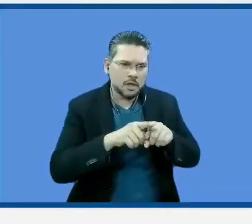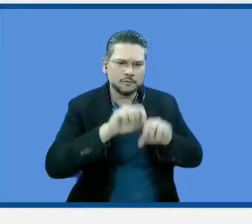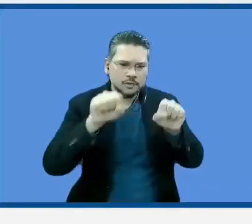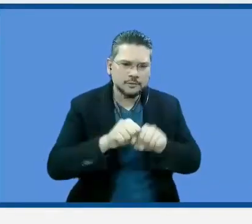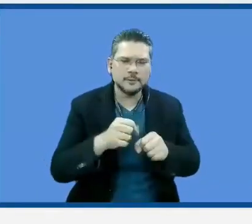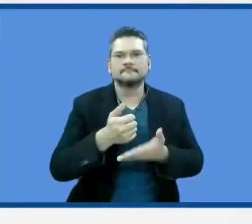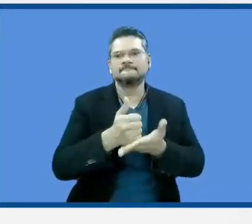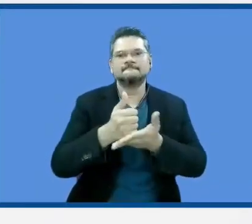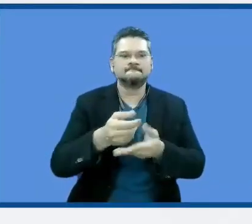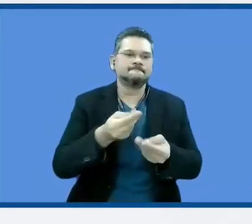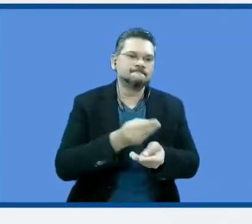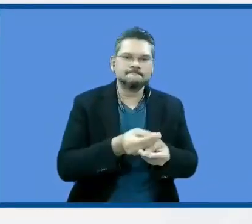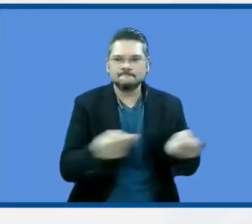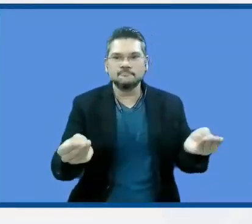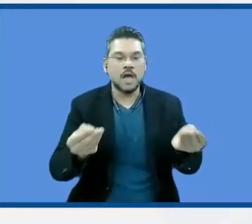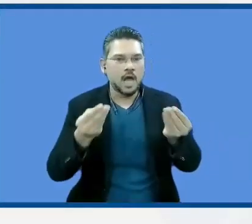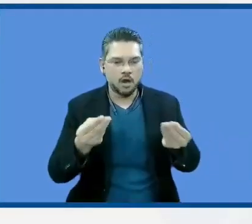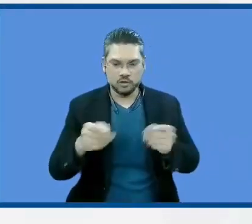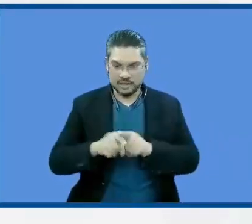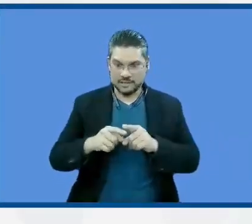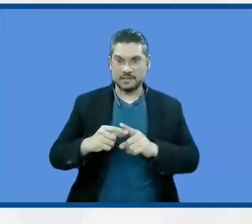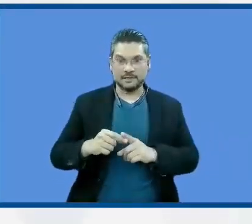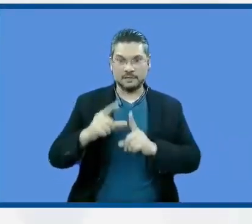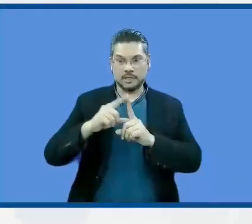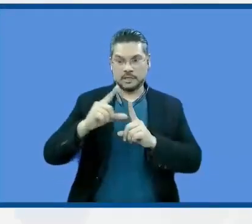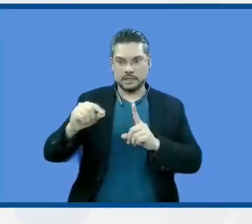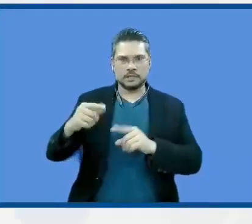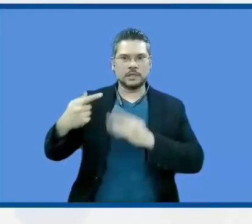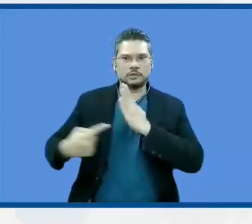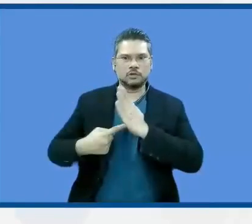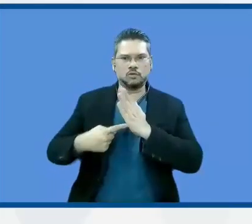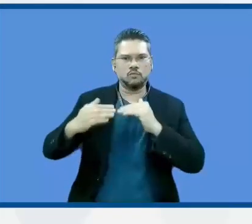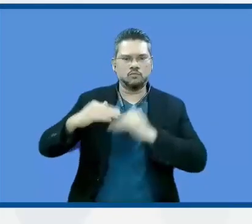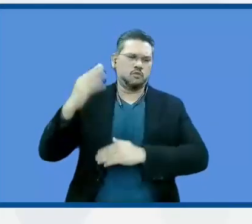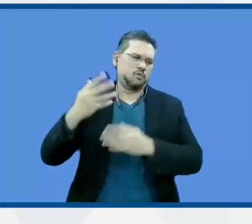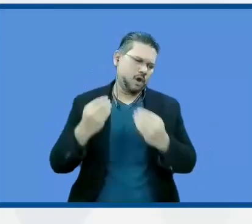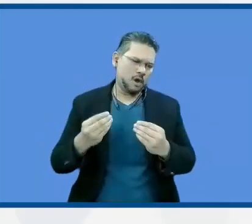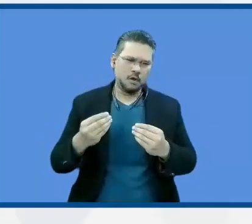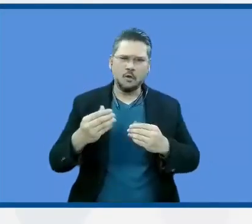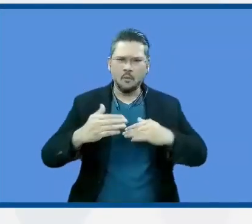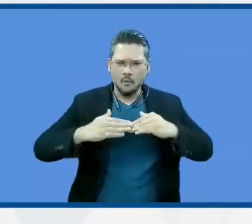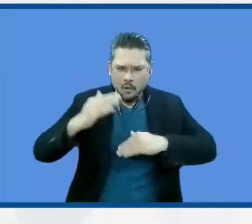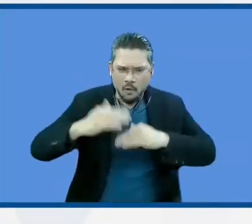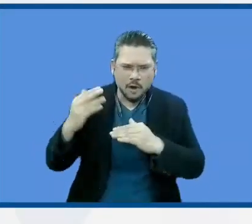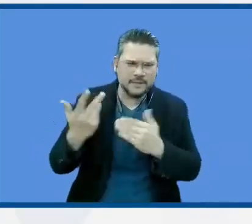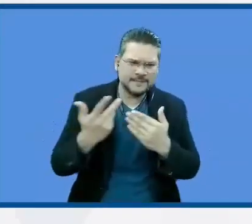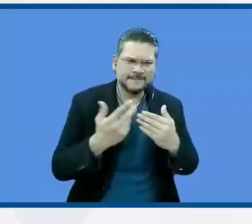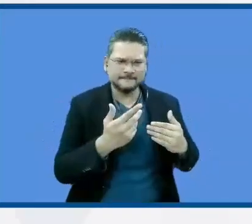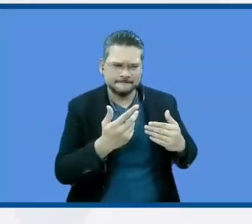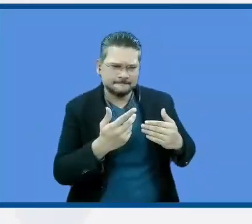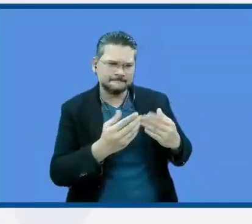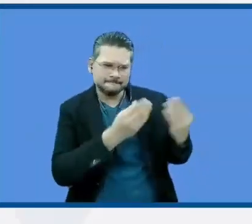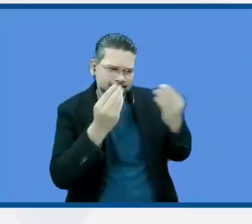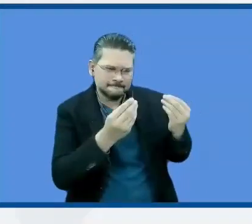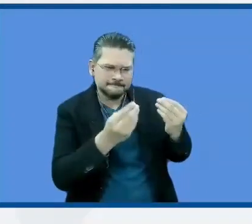digital technology, actually makes it possible to engineer social protection systems so they can be shock absorptive, preferably in